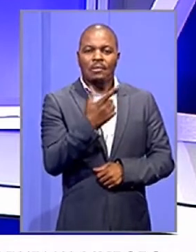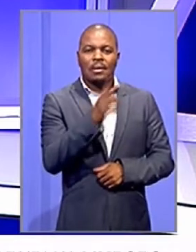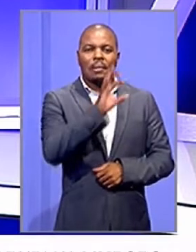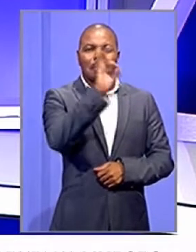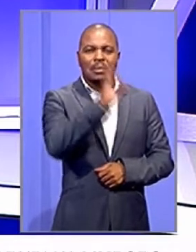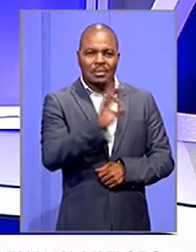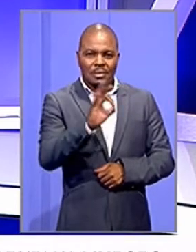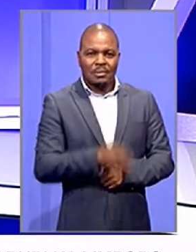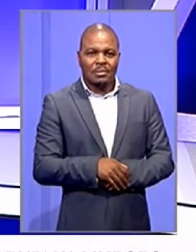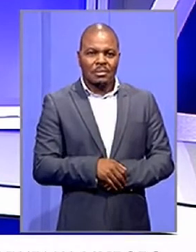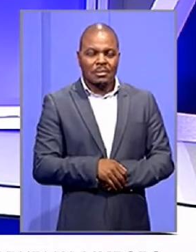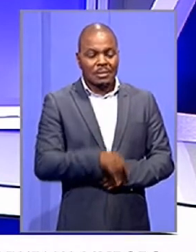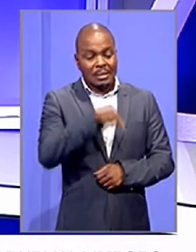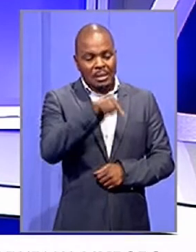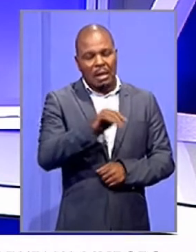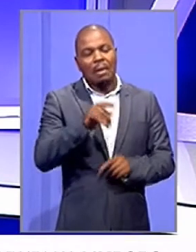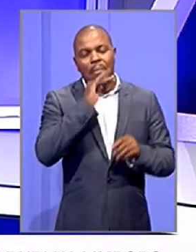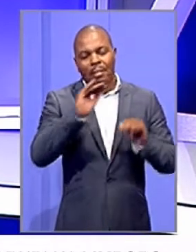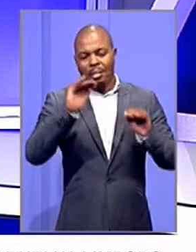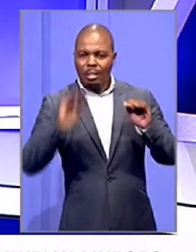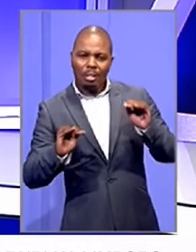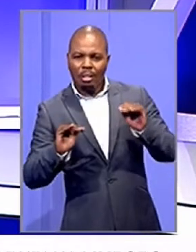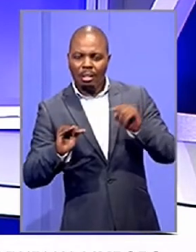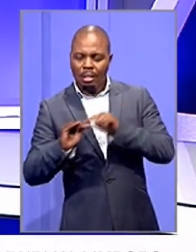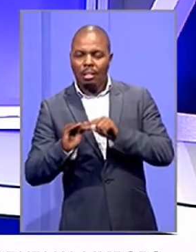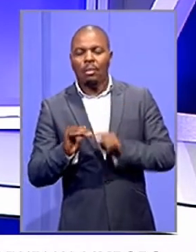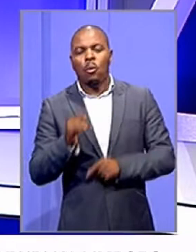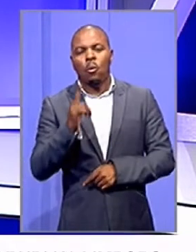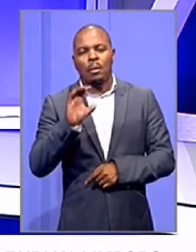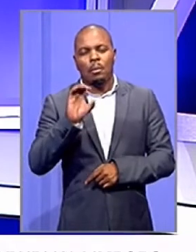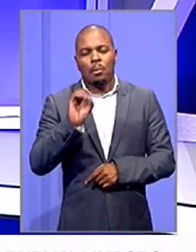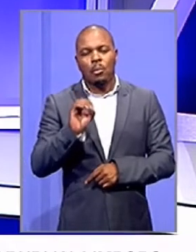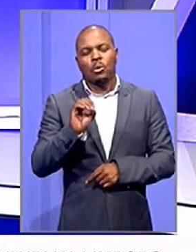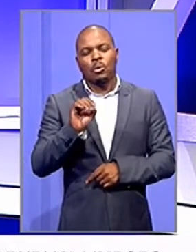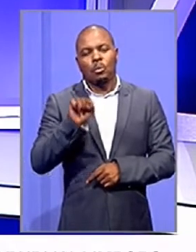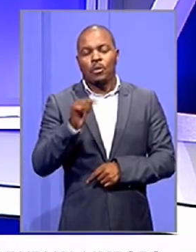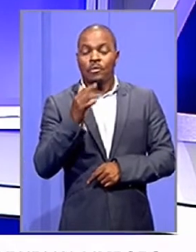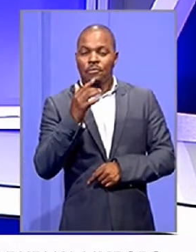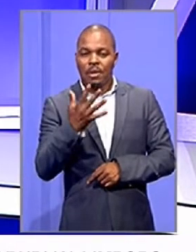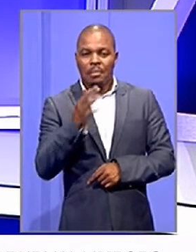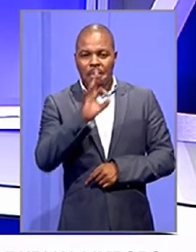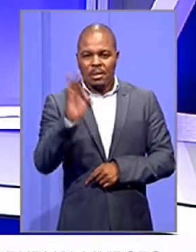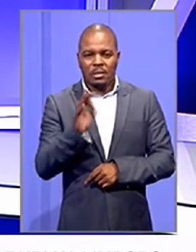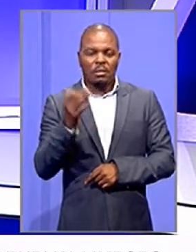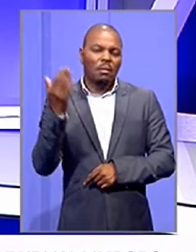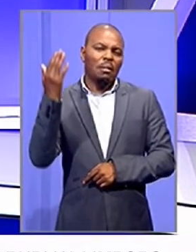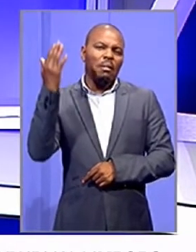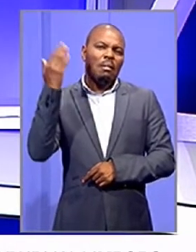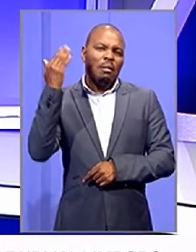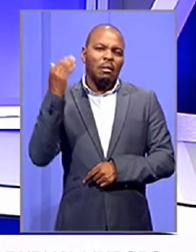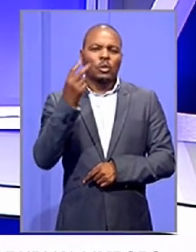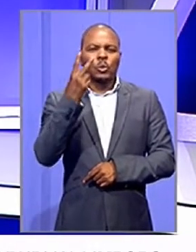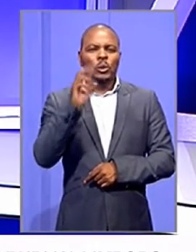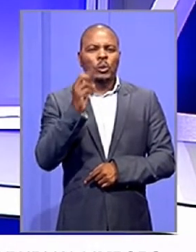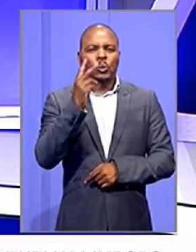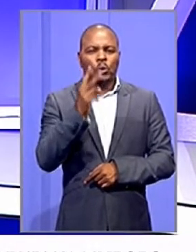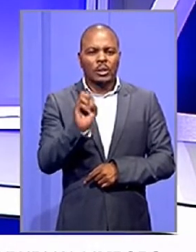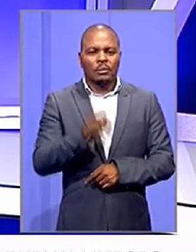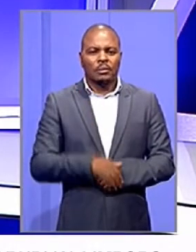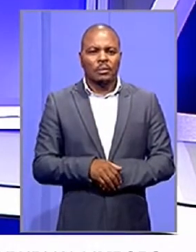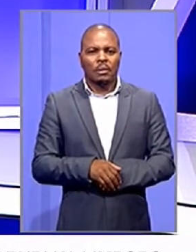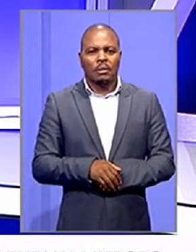66.7%, dipoelo tše di theogile ka dipersente tše 3.5% ge go bapetšwa le ngwago lola.